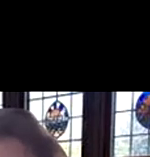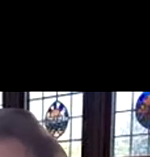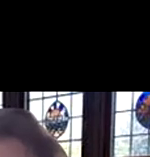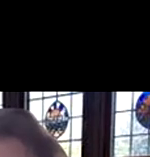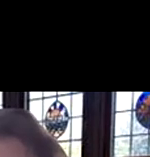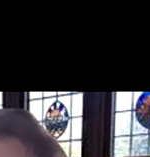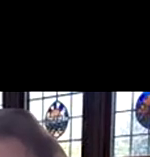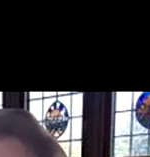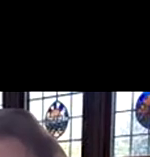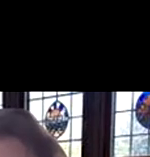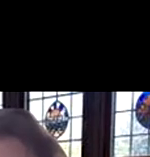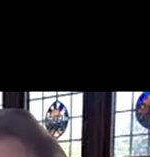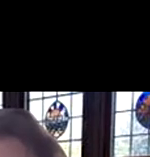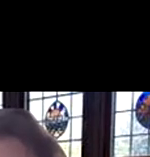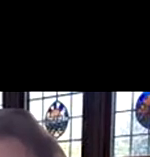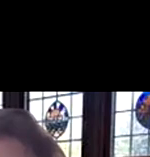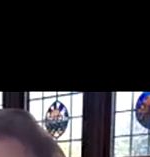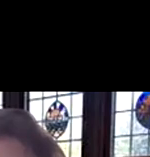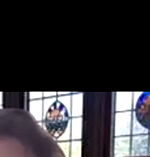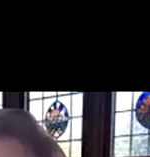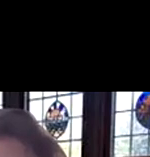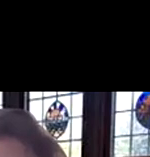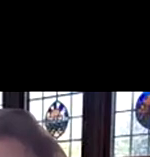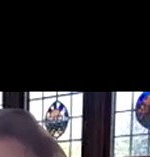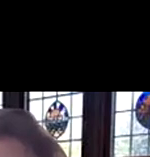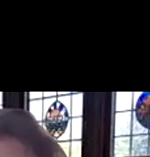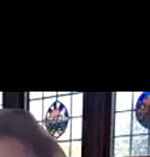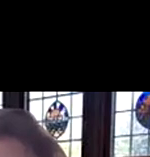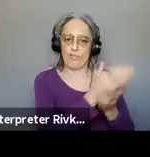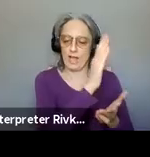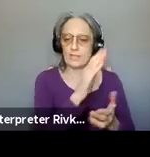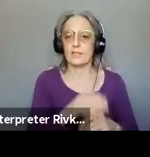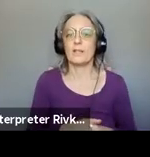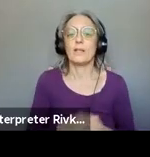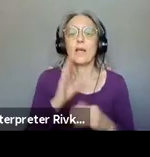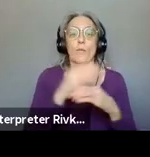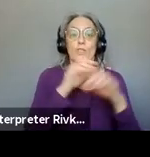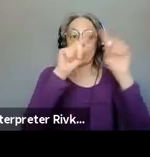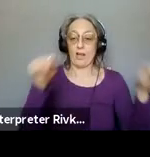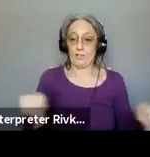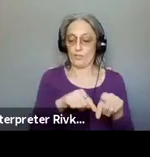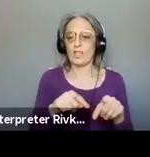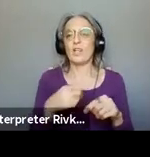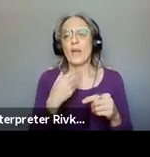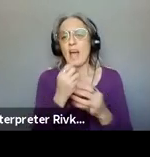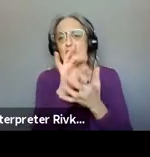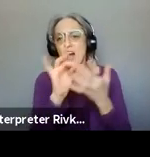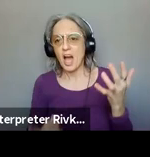So I'm going to share my screen again, and I'm going to show a couple of different options that we talk